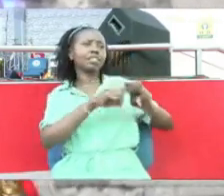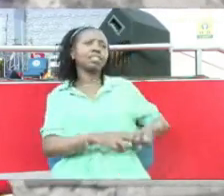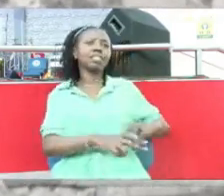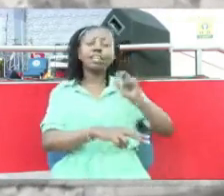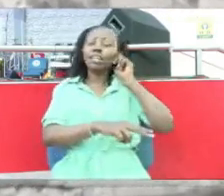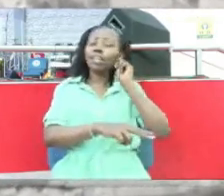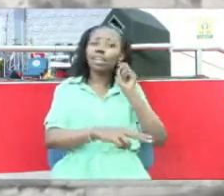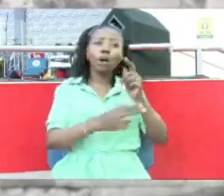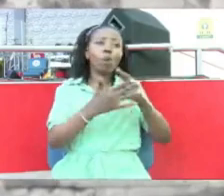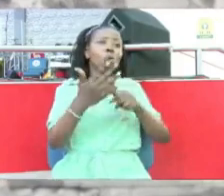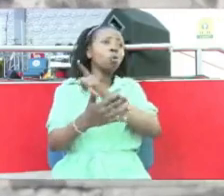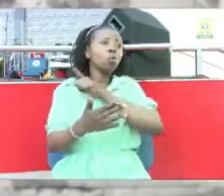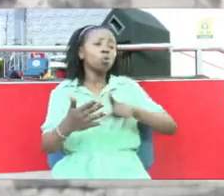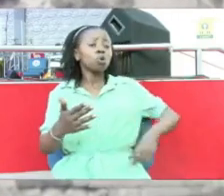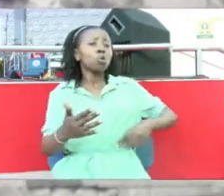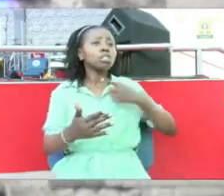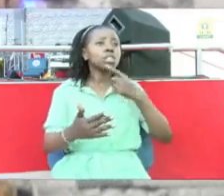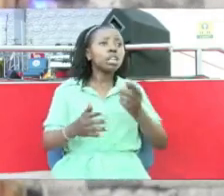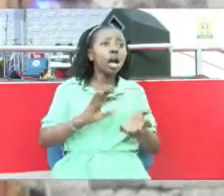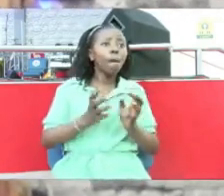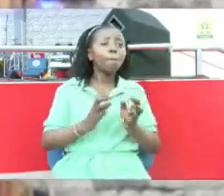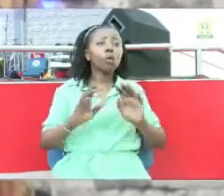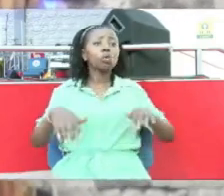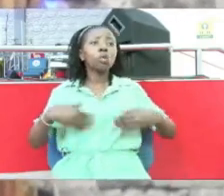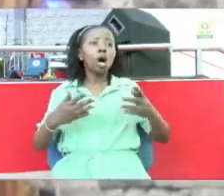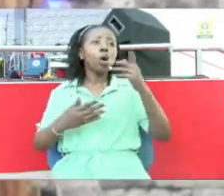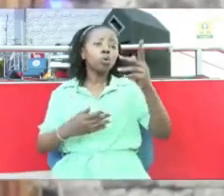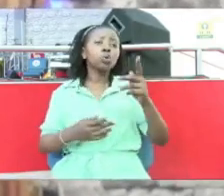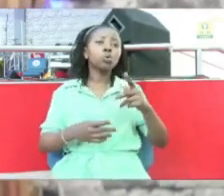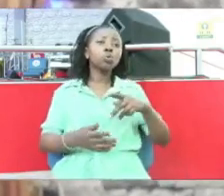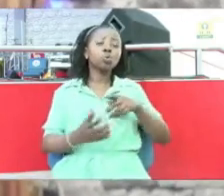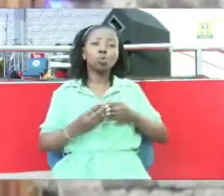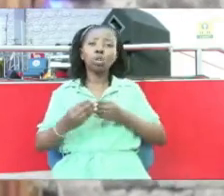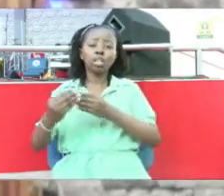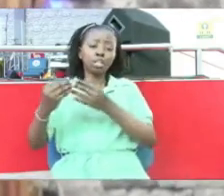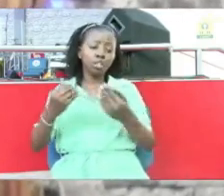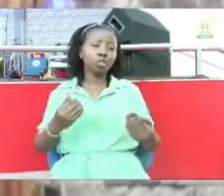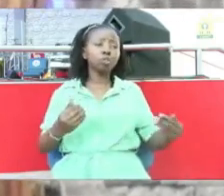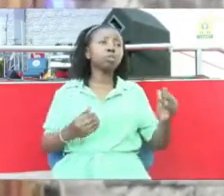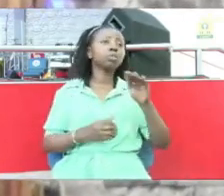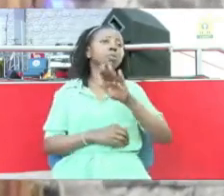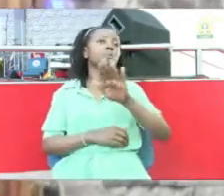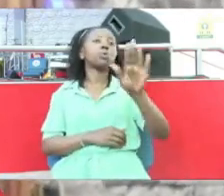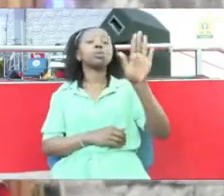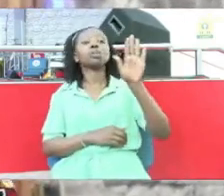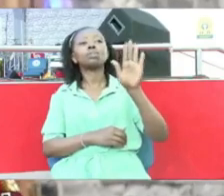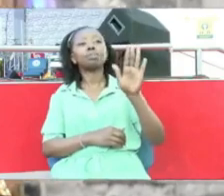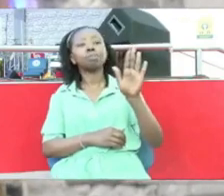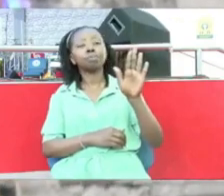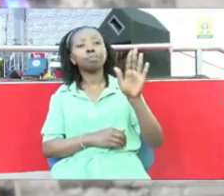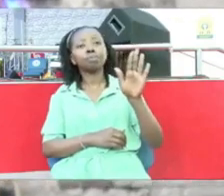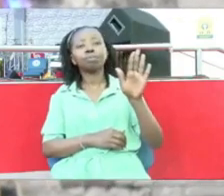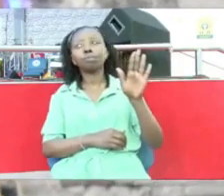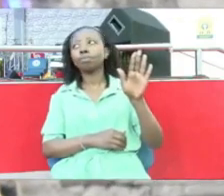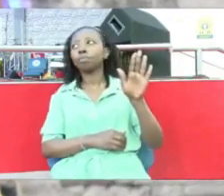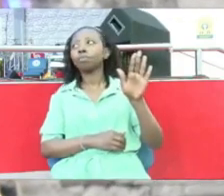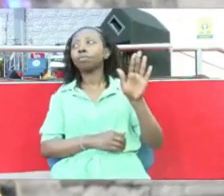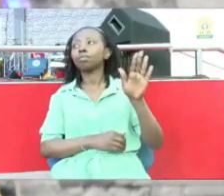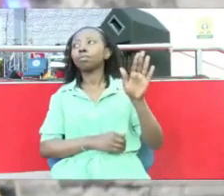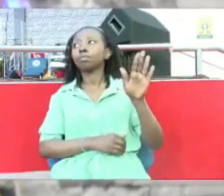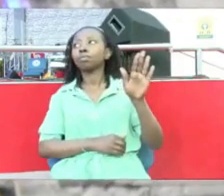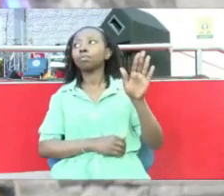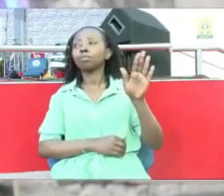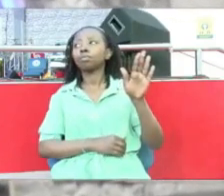saying concerning your parenting. Kama ni mama, unastahili kupata nafasi ya kukaa tu, ukasikilize lile Bwana